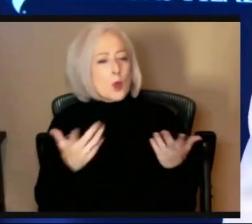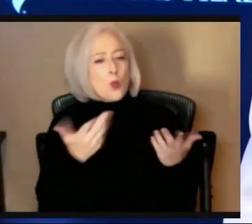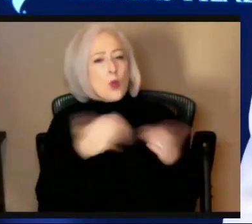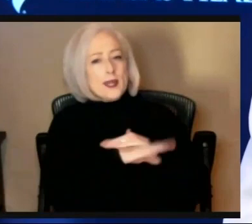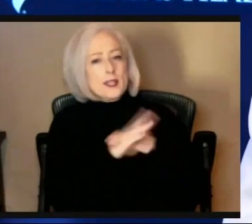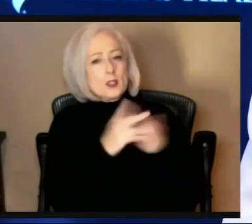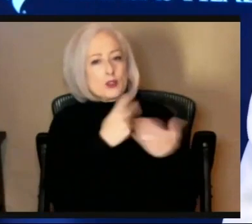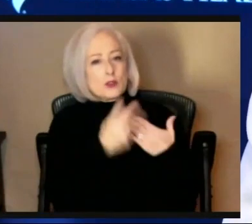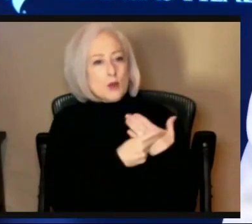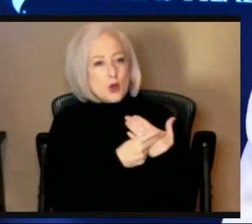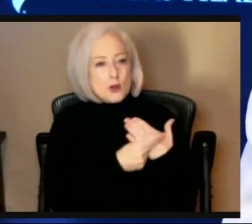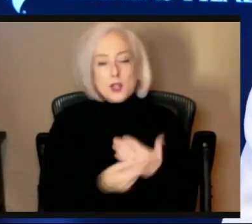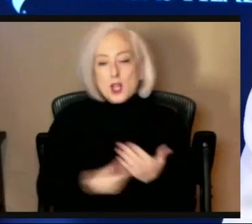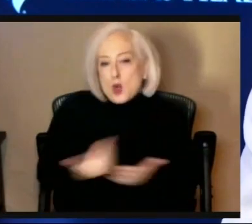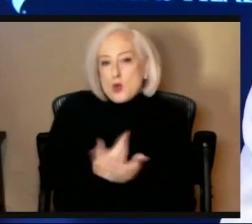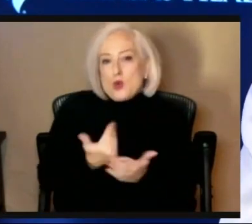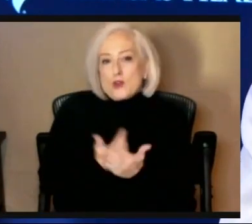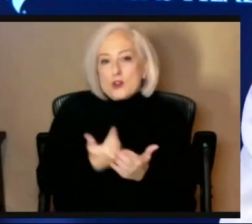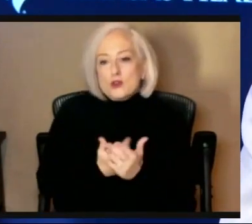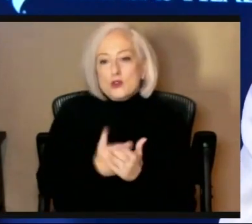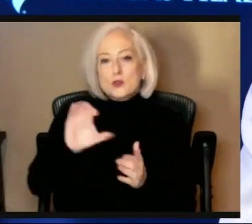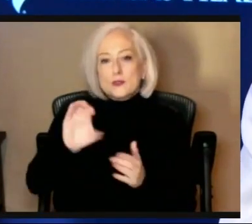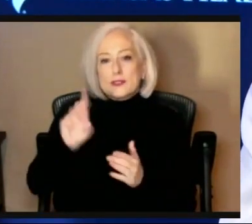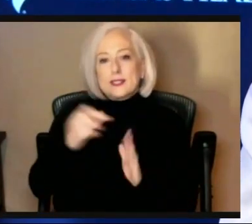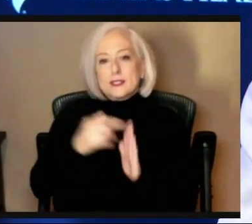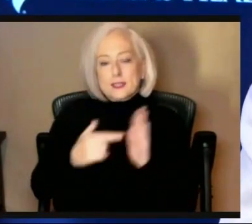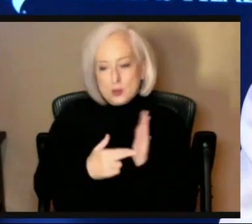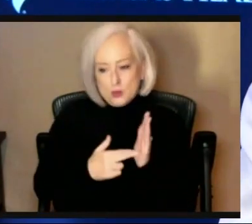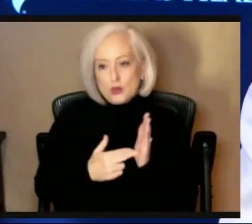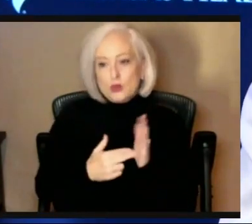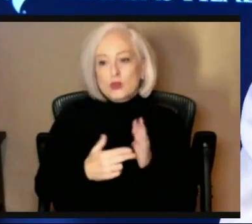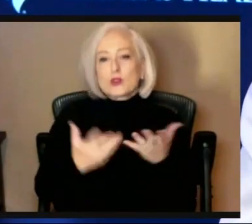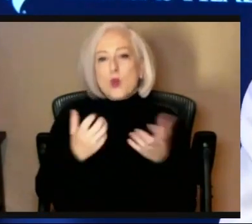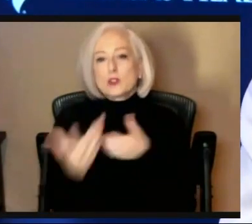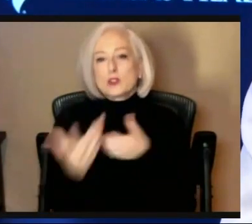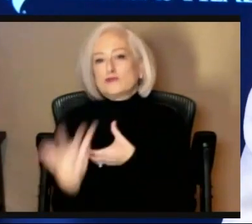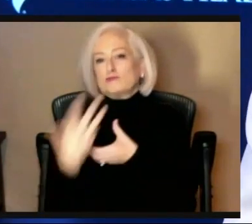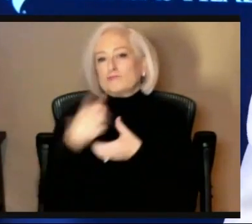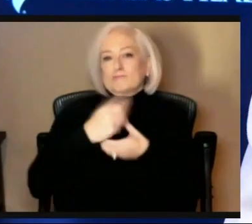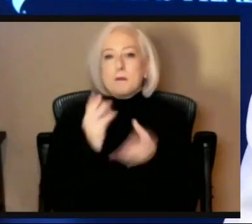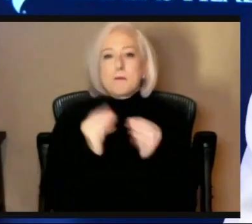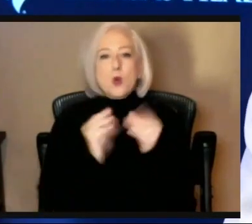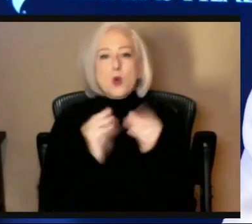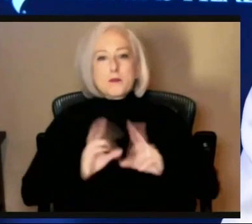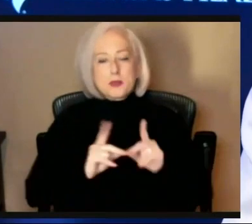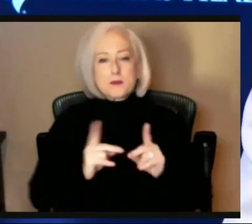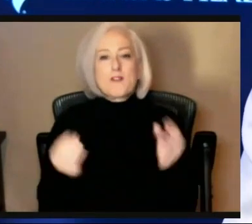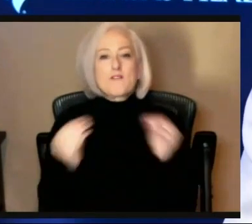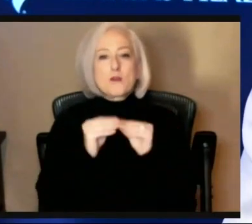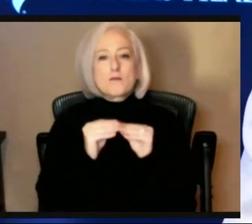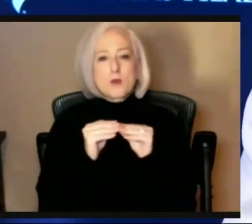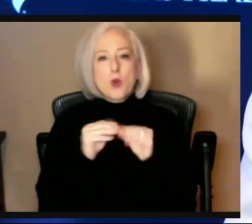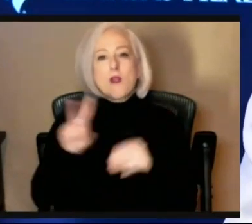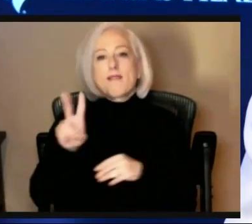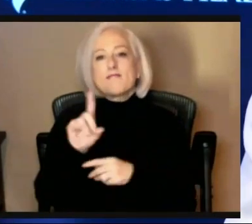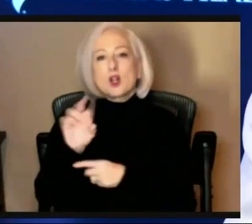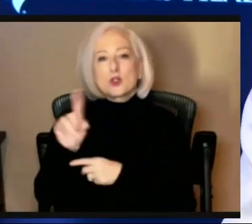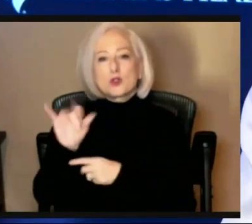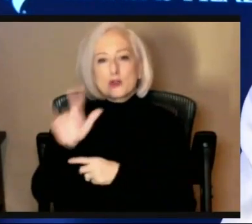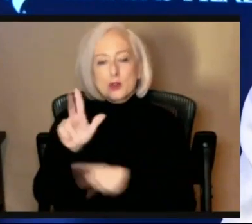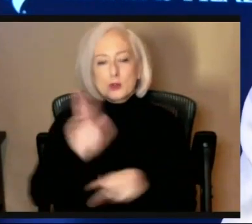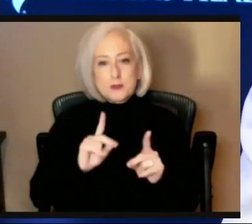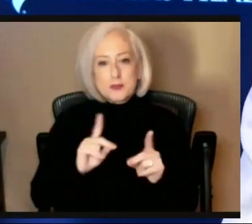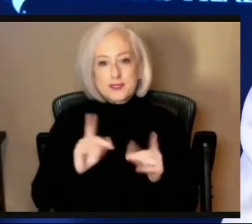a lot more inclusive, and they're meant to target some of our more vulnerable populations, especially women. They tend